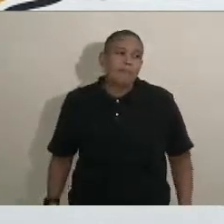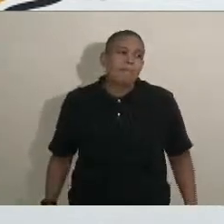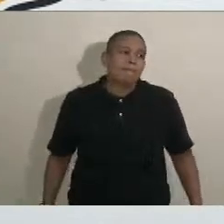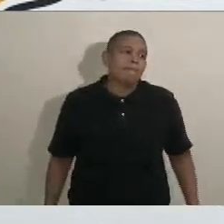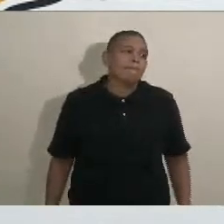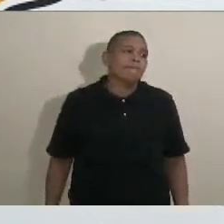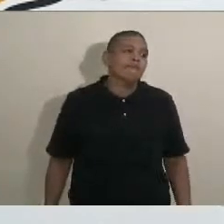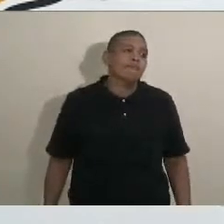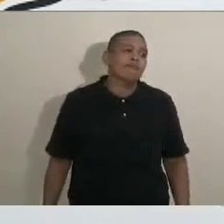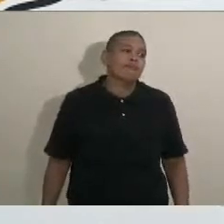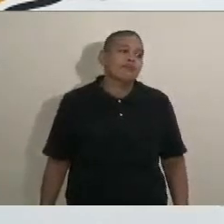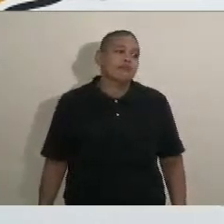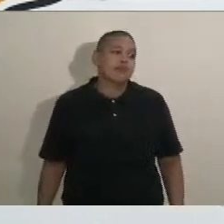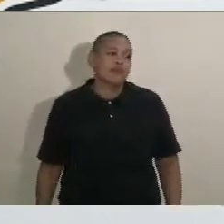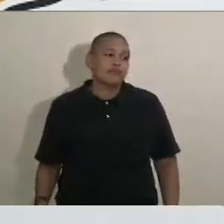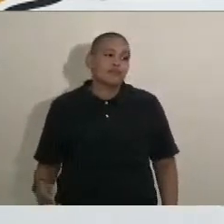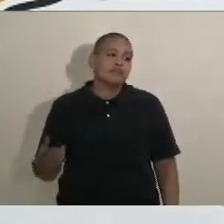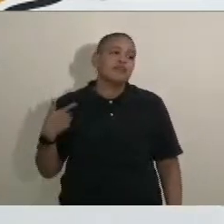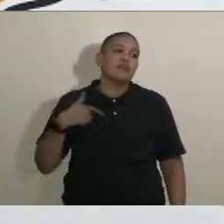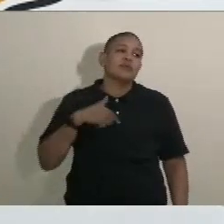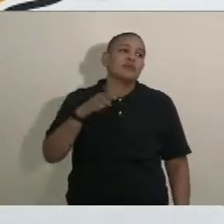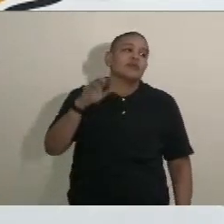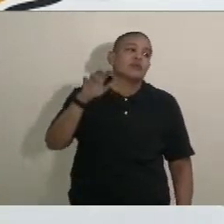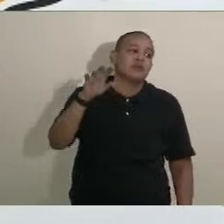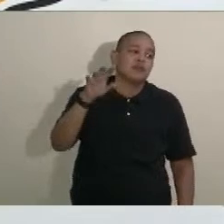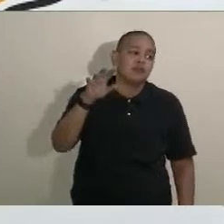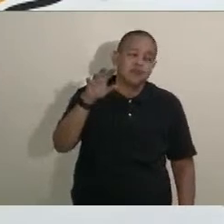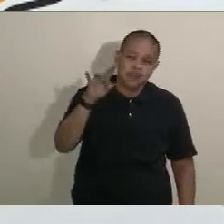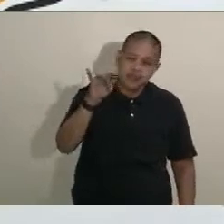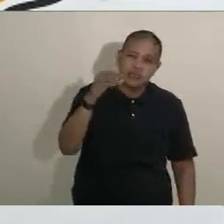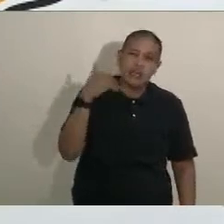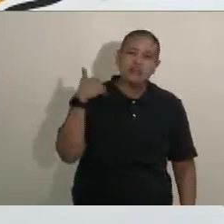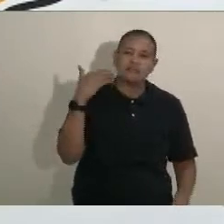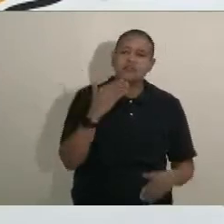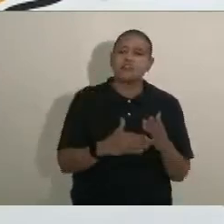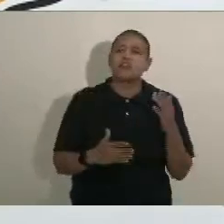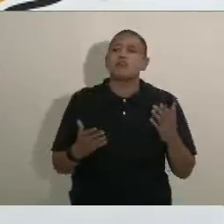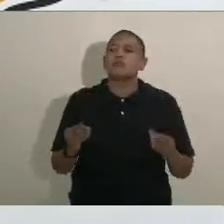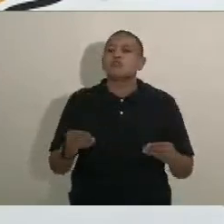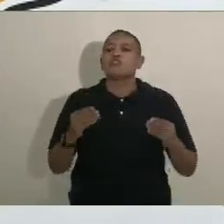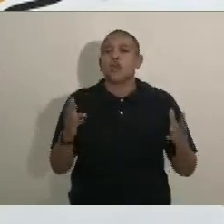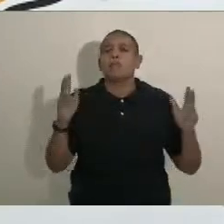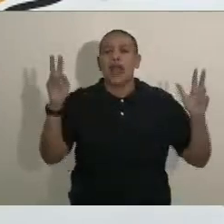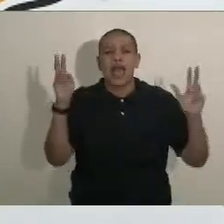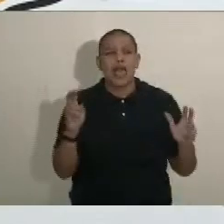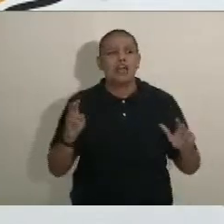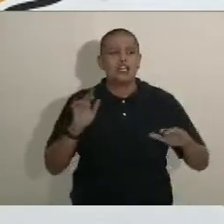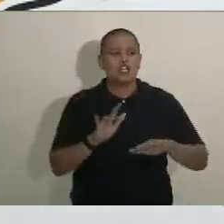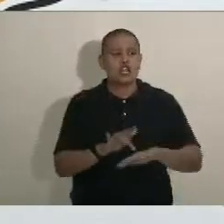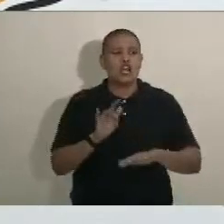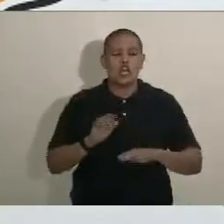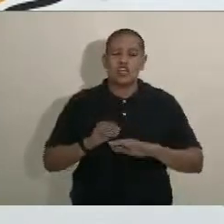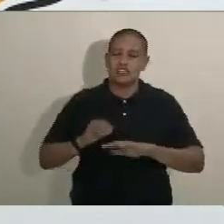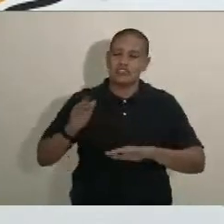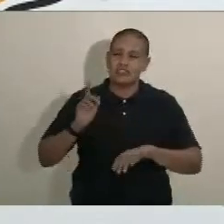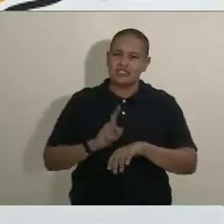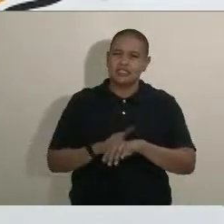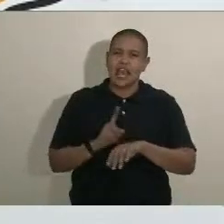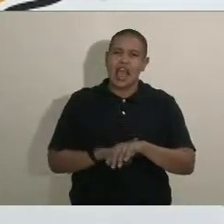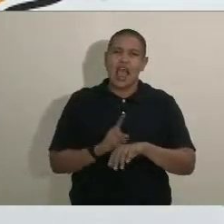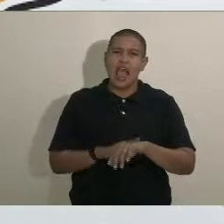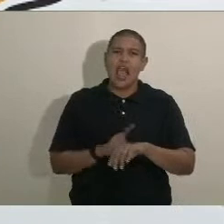Yes, we did have some reagent supply issues early on in the early part of